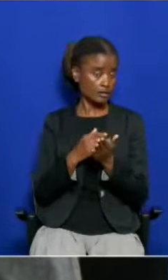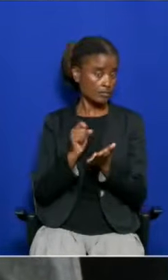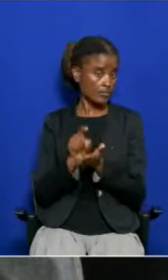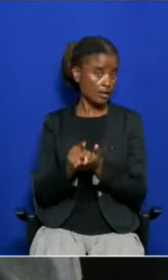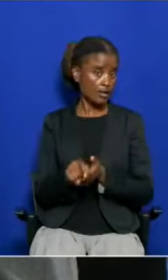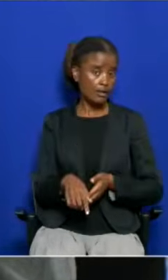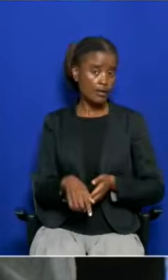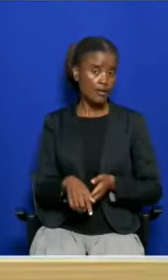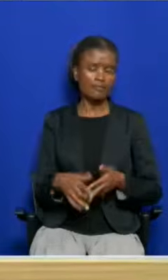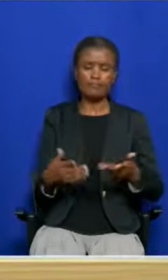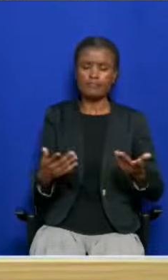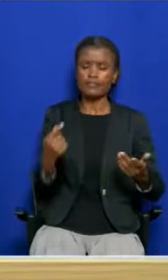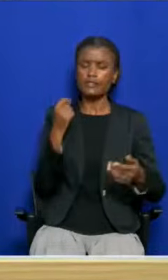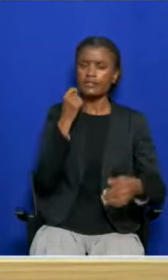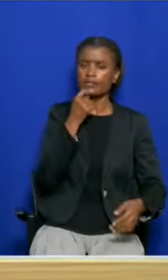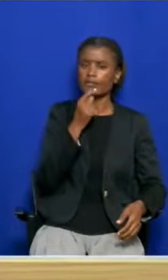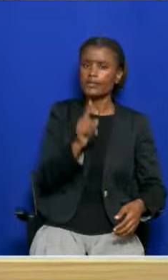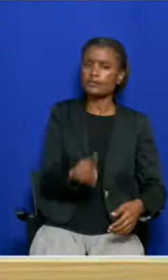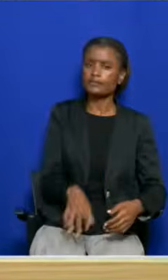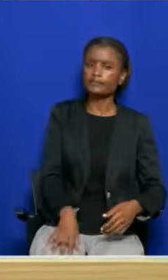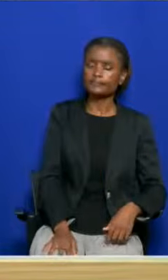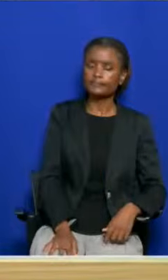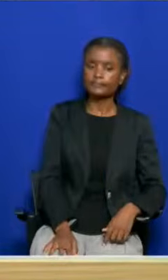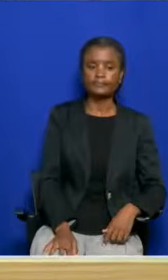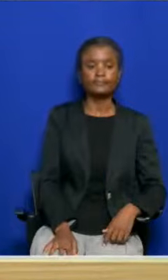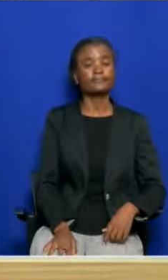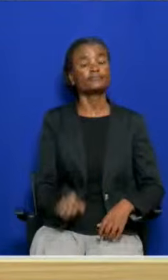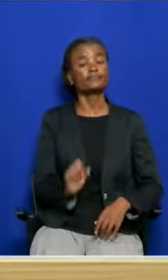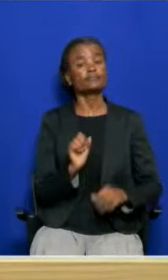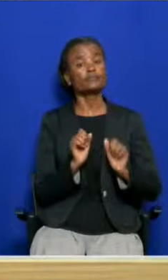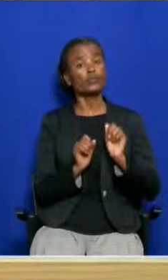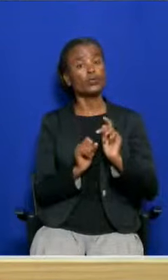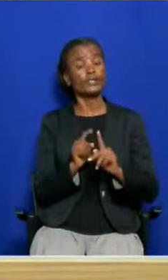say? Okay, the call was about,